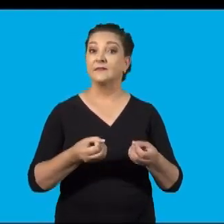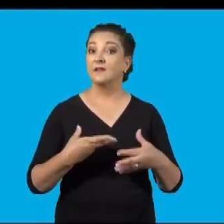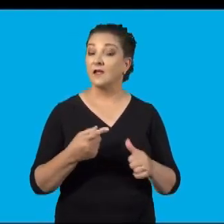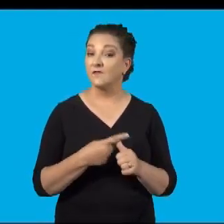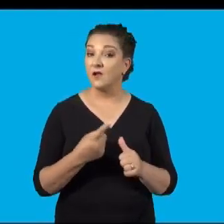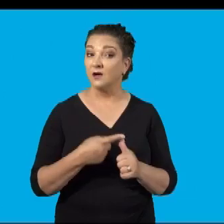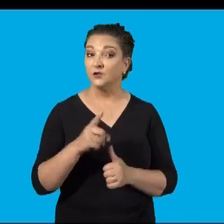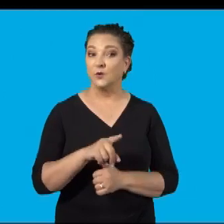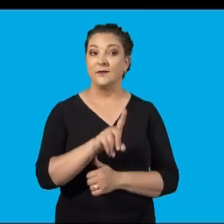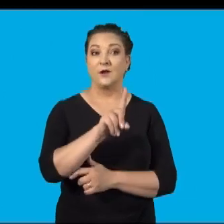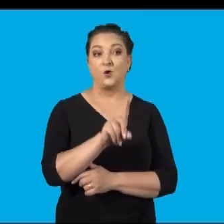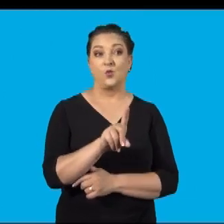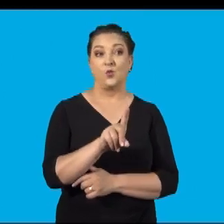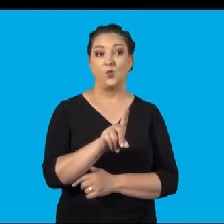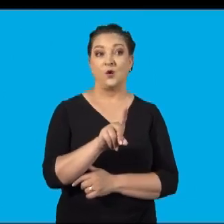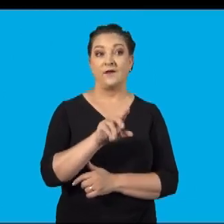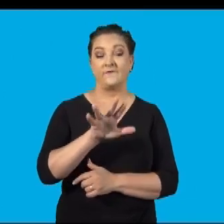It will give us